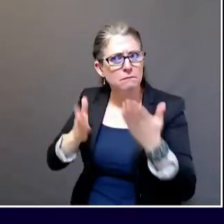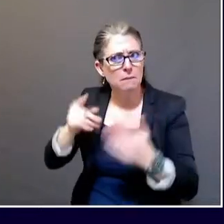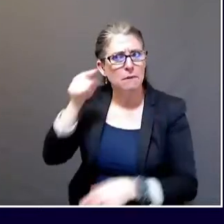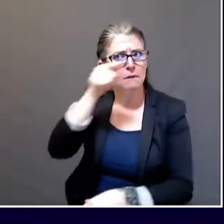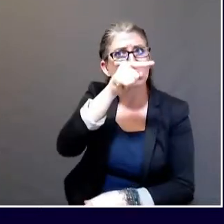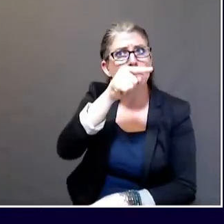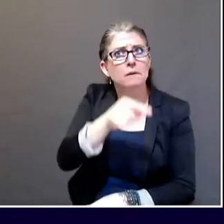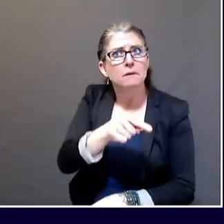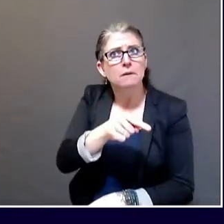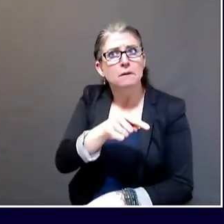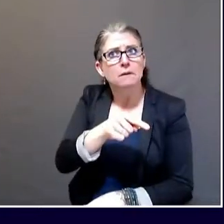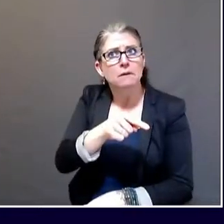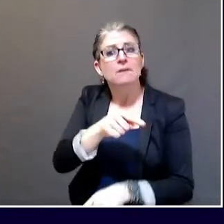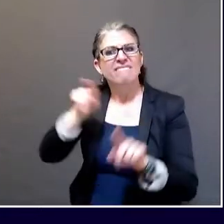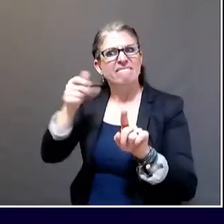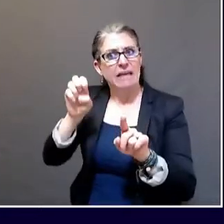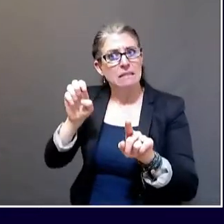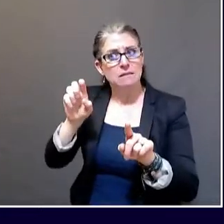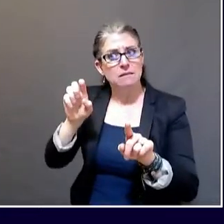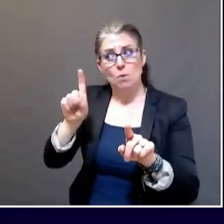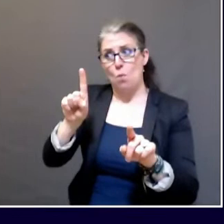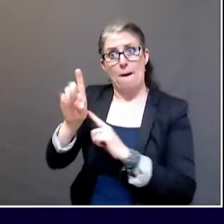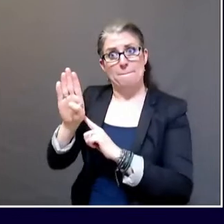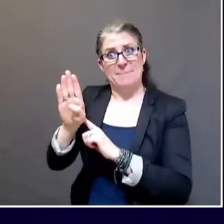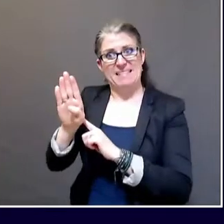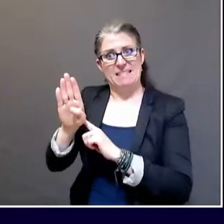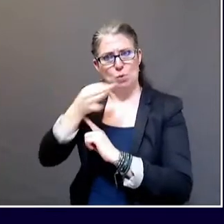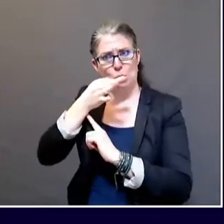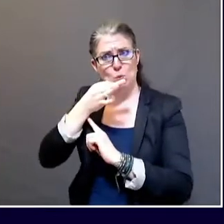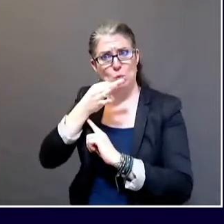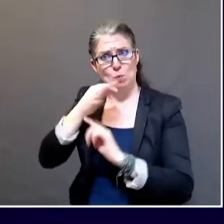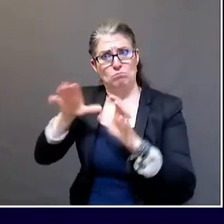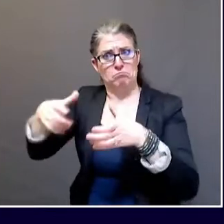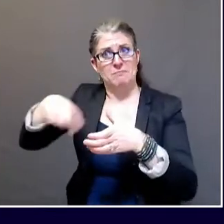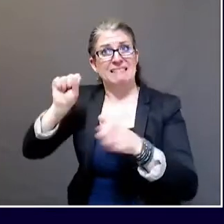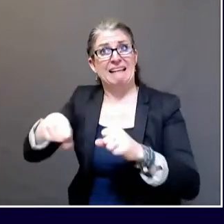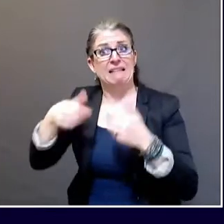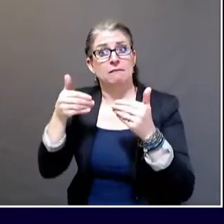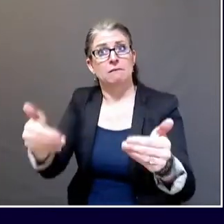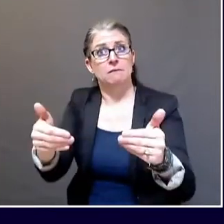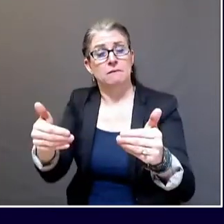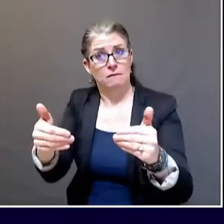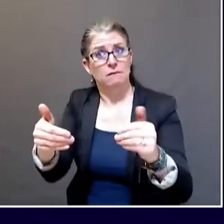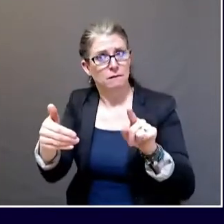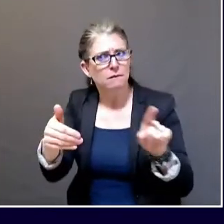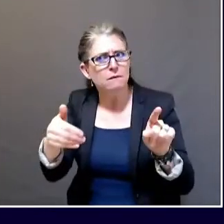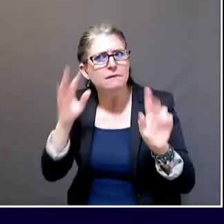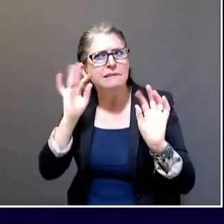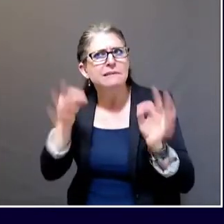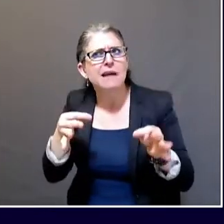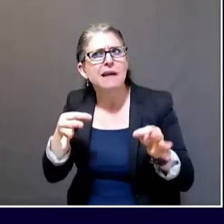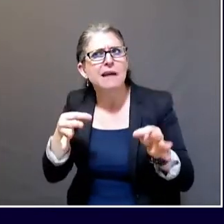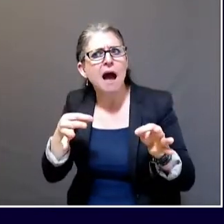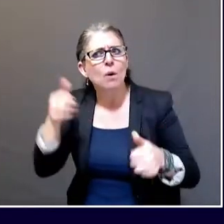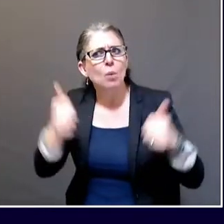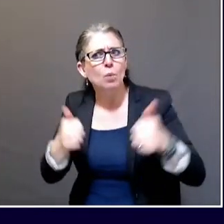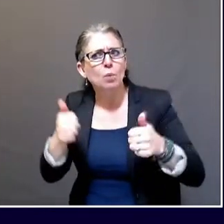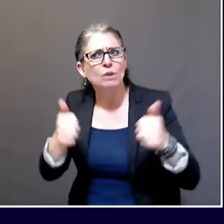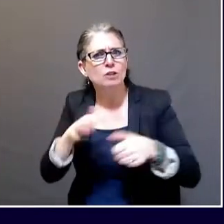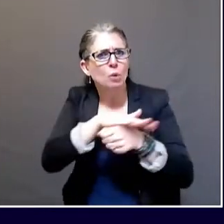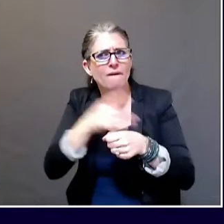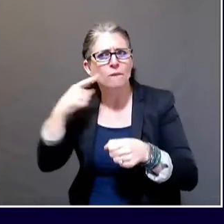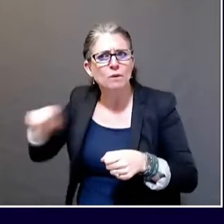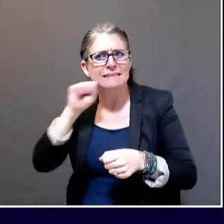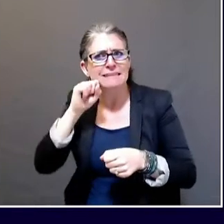determined and when we might see additional ones in parts of the state that don't have one right now. So Jessica, I want to start